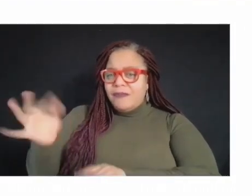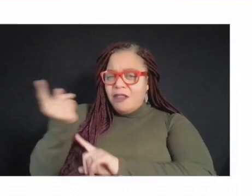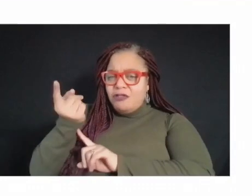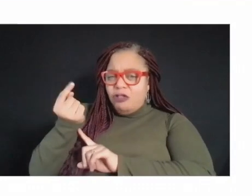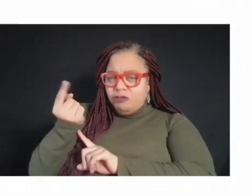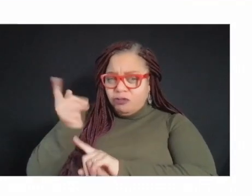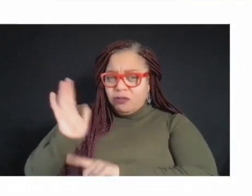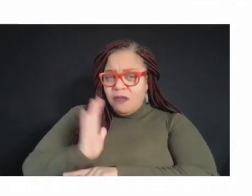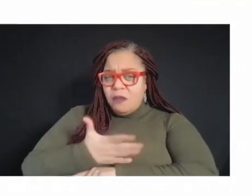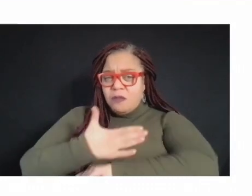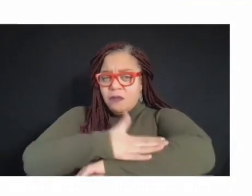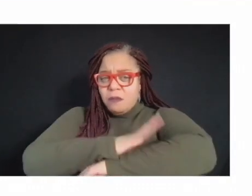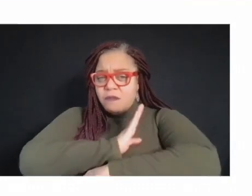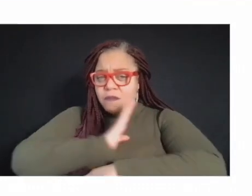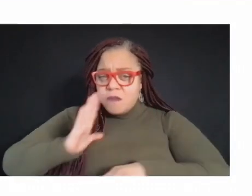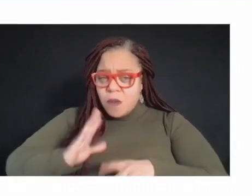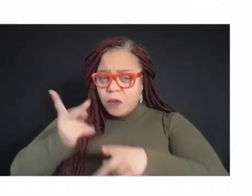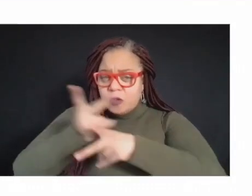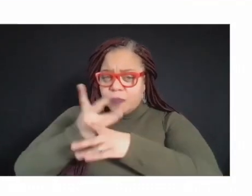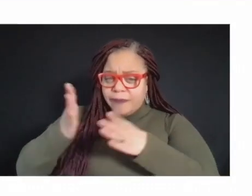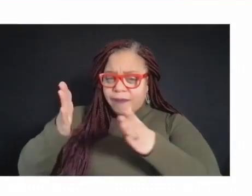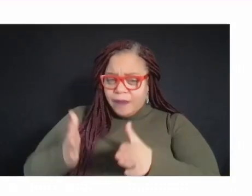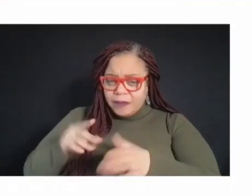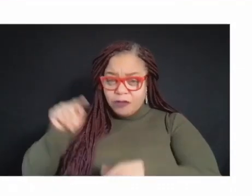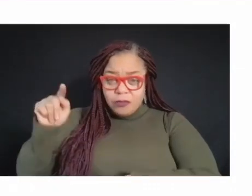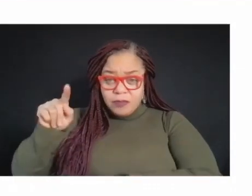from the U.S. Surgeons